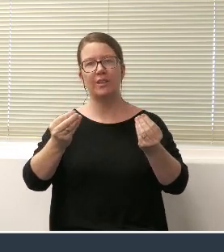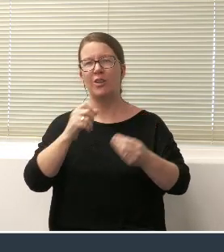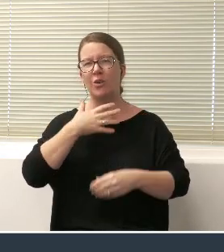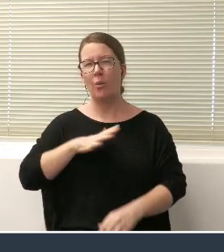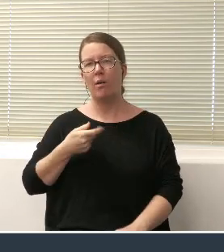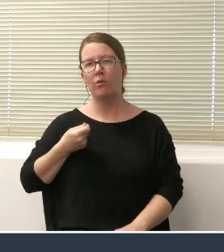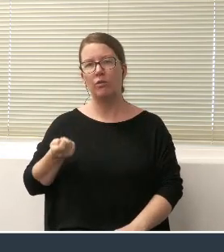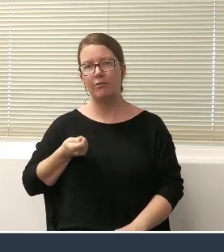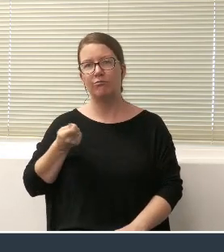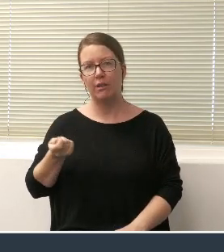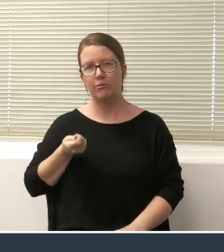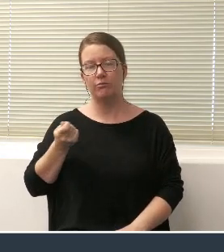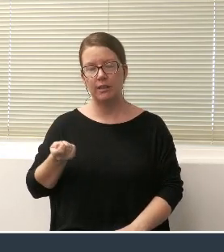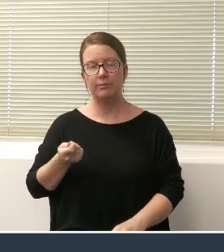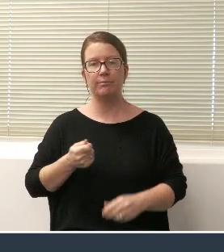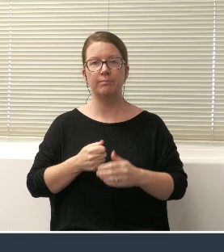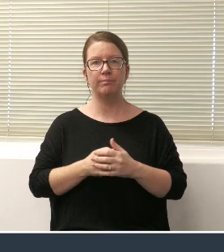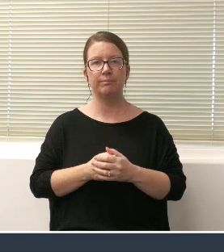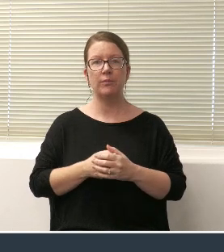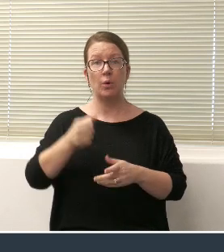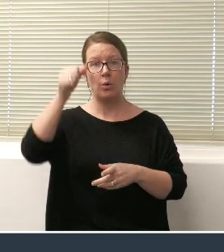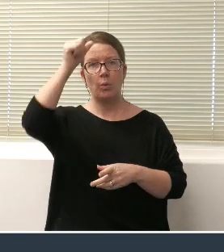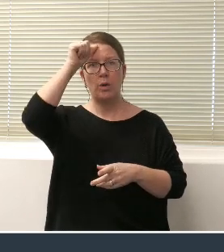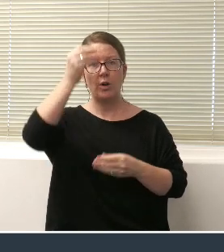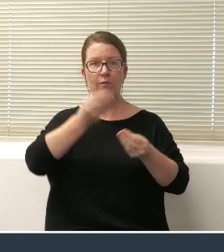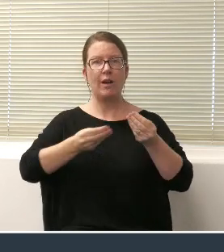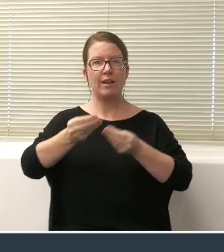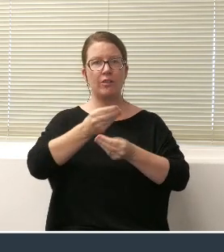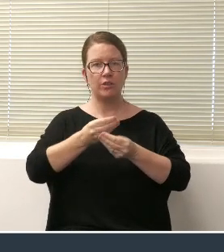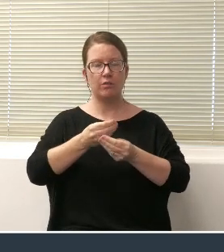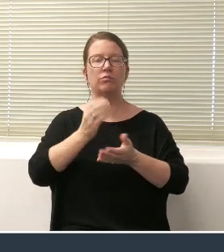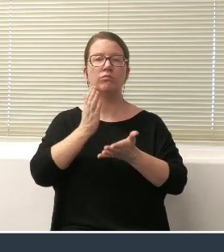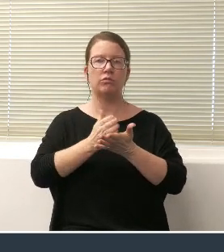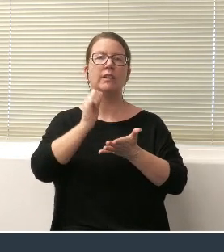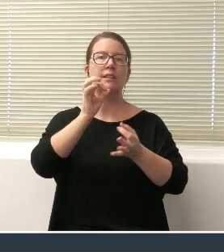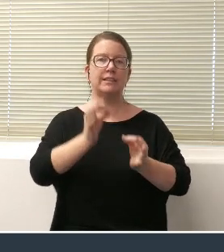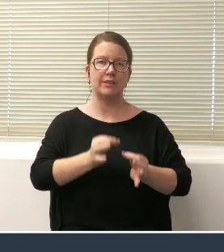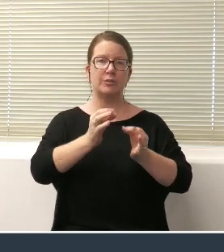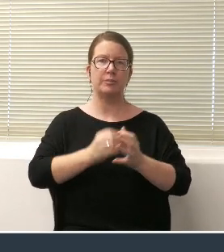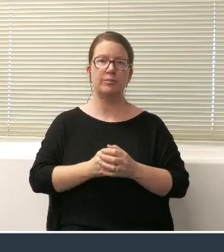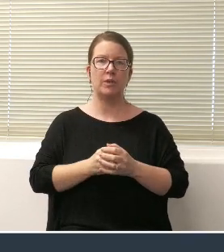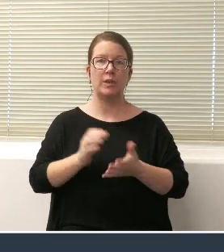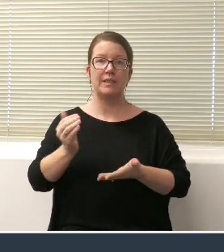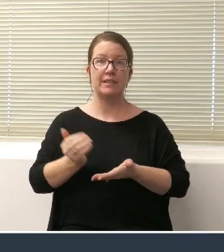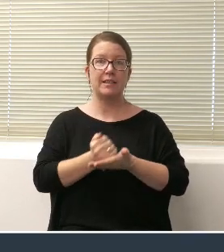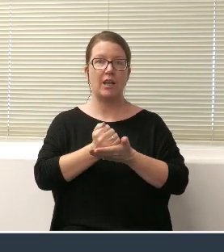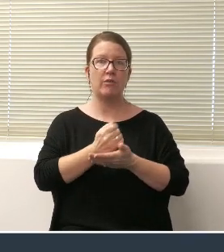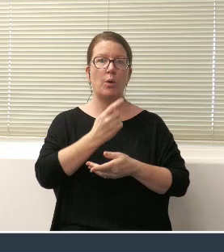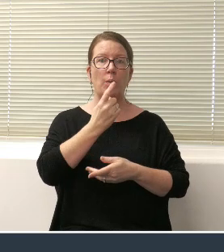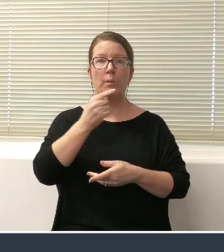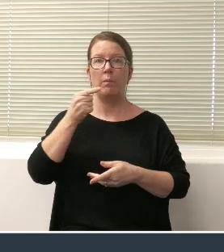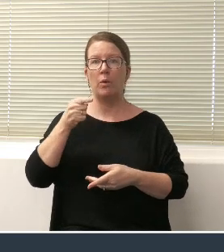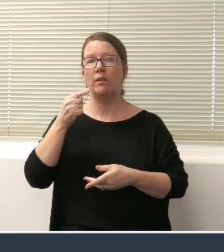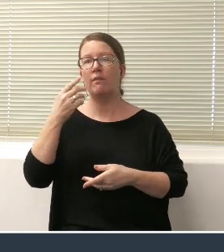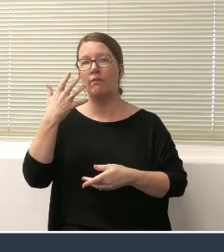is. We know that financially this is the right decision. We know that it saves us $1.5 to